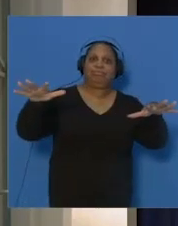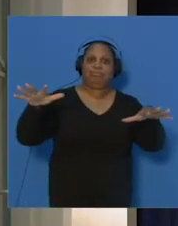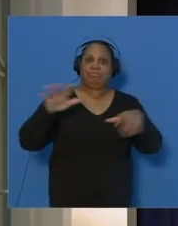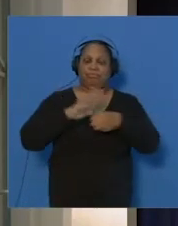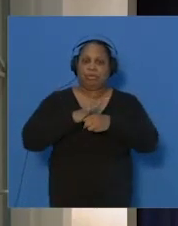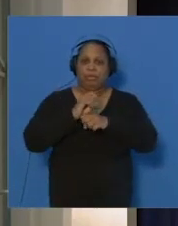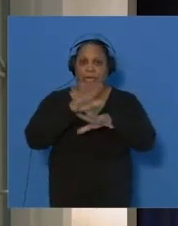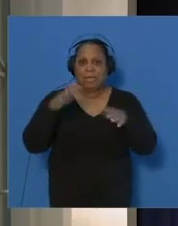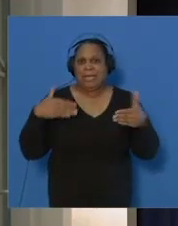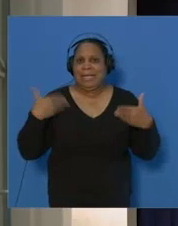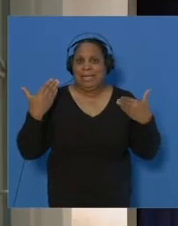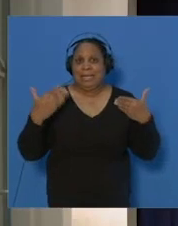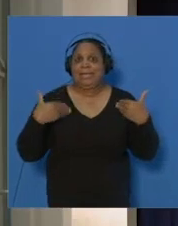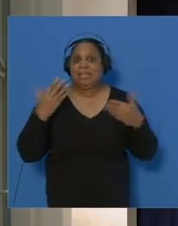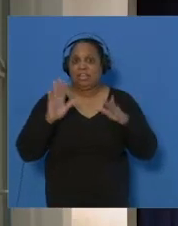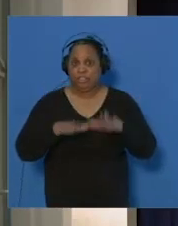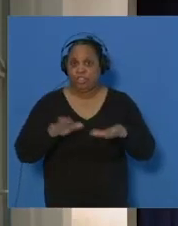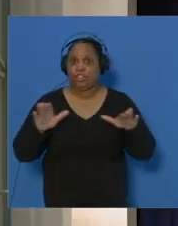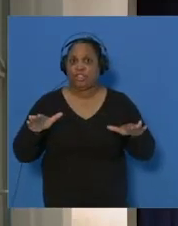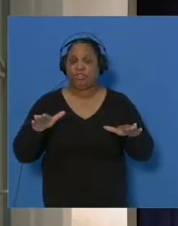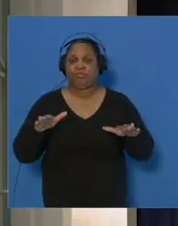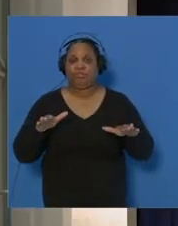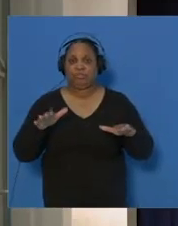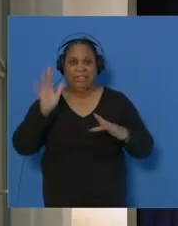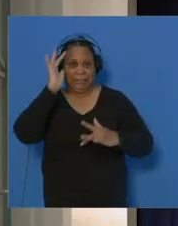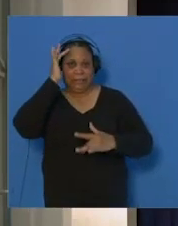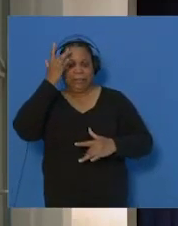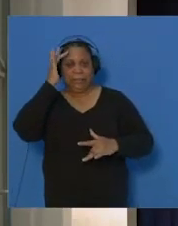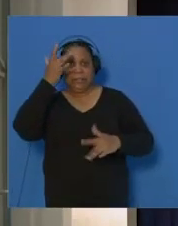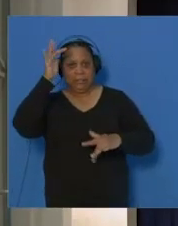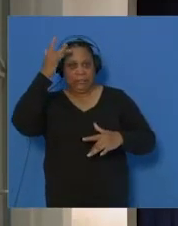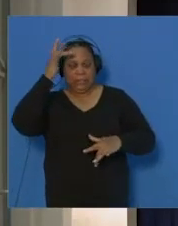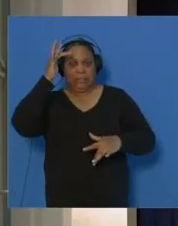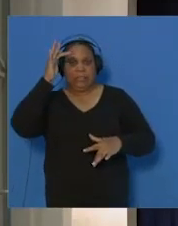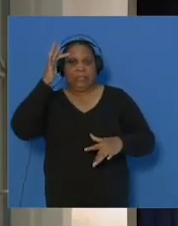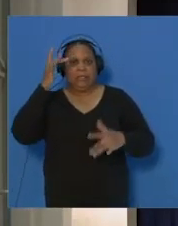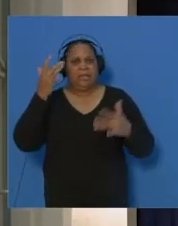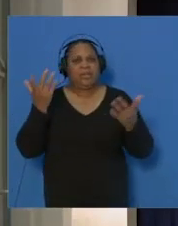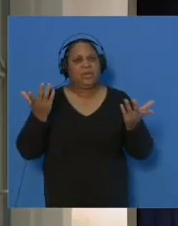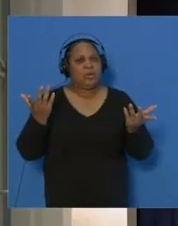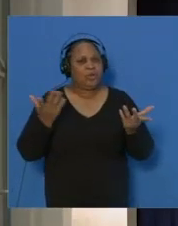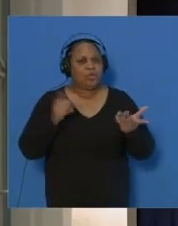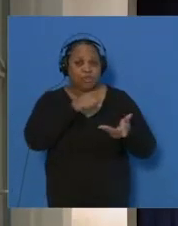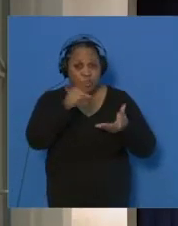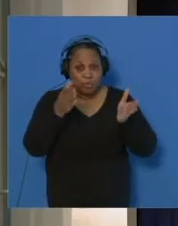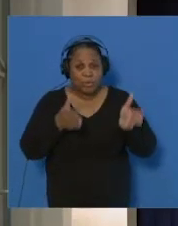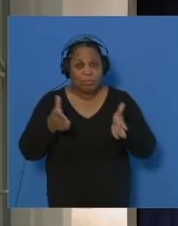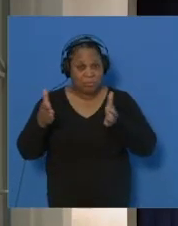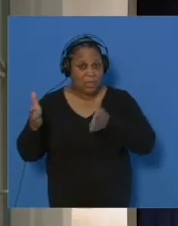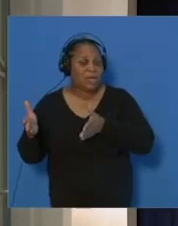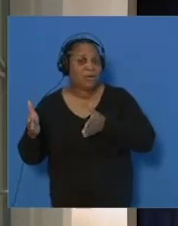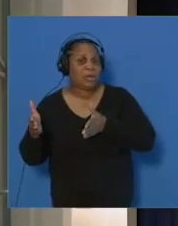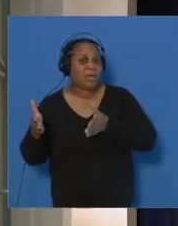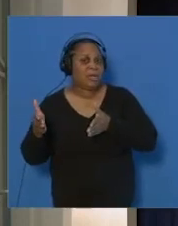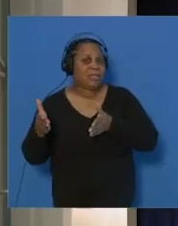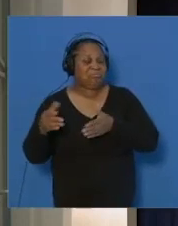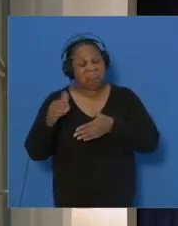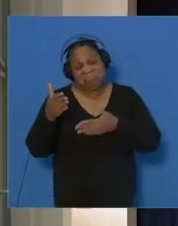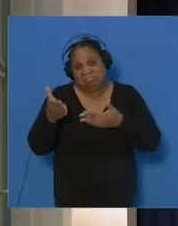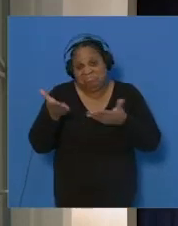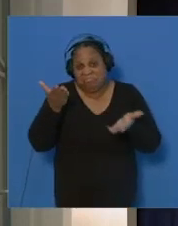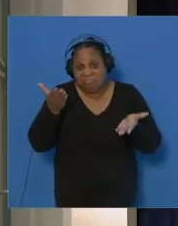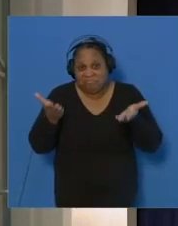young children being affected. What are you preparing for, by any